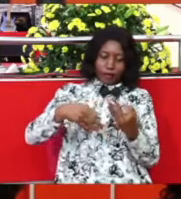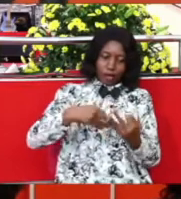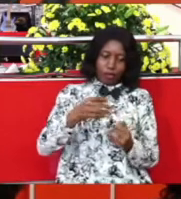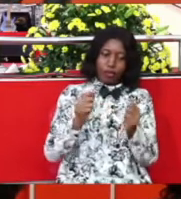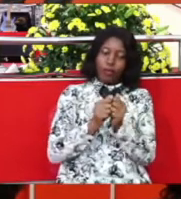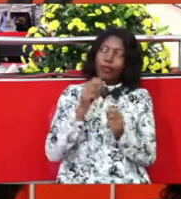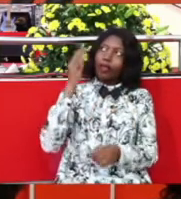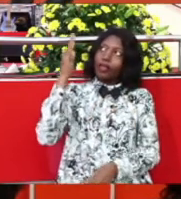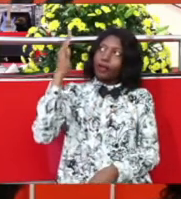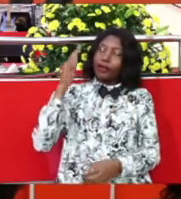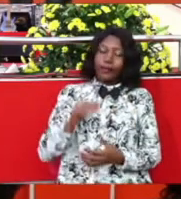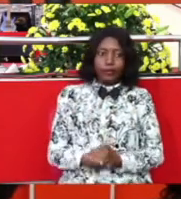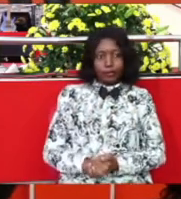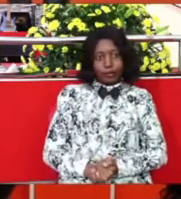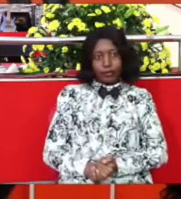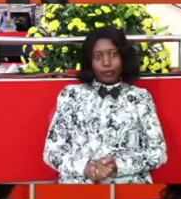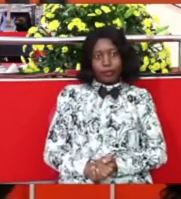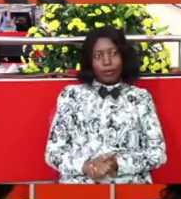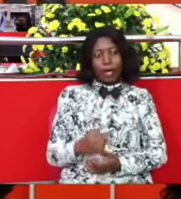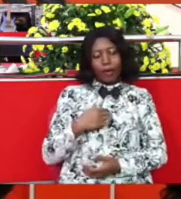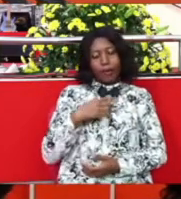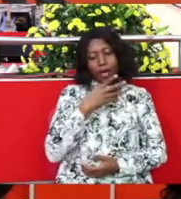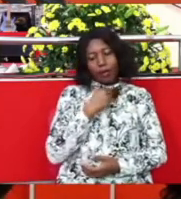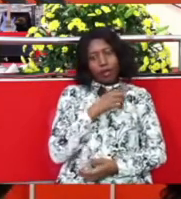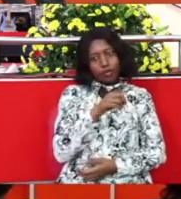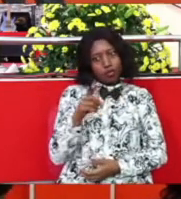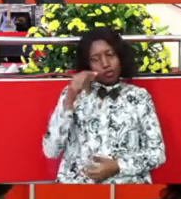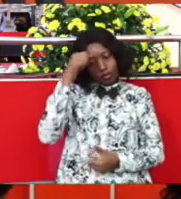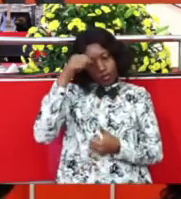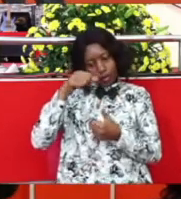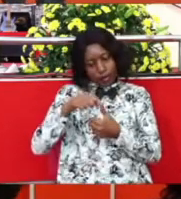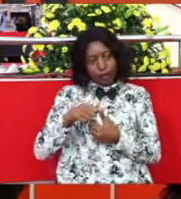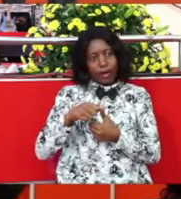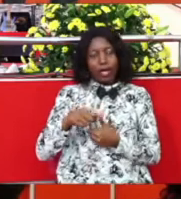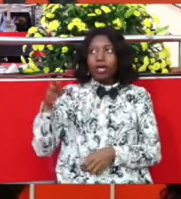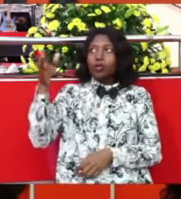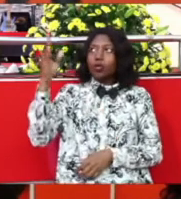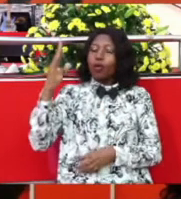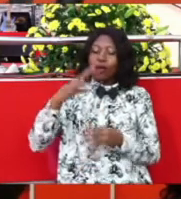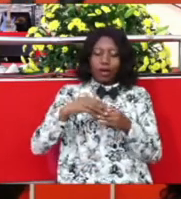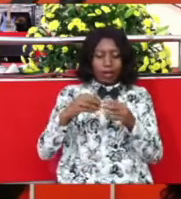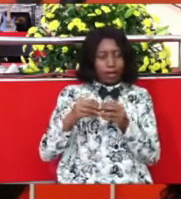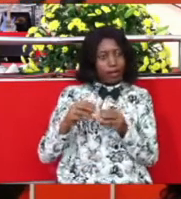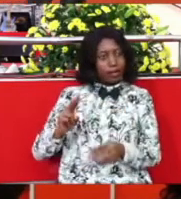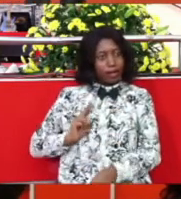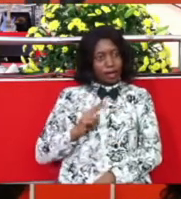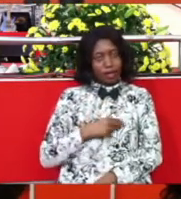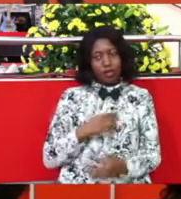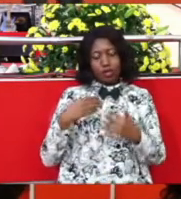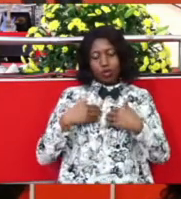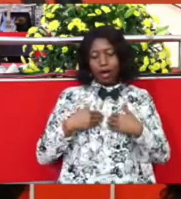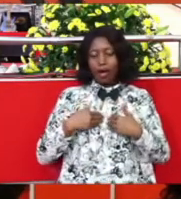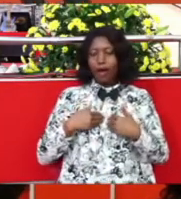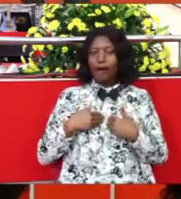Katika ushirika na yeye. I want us to be reminded that God created us to have that close fellowship